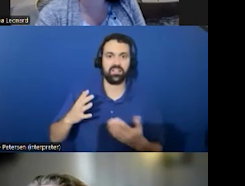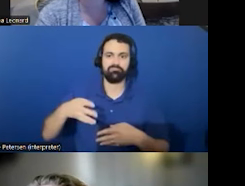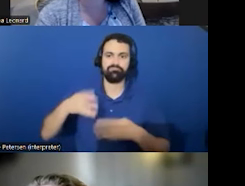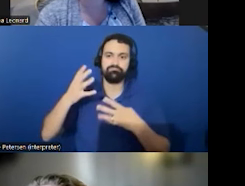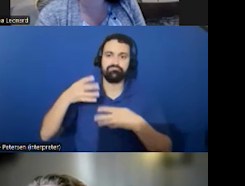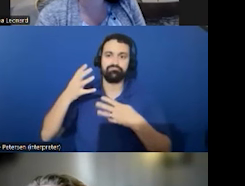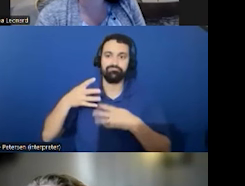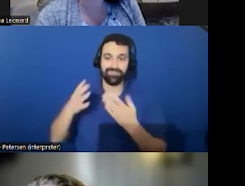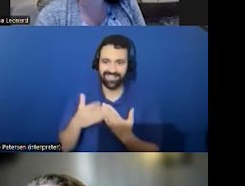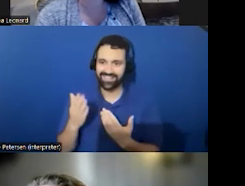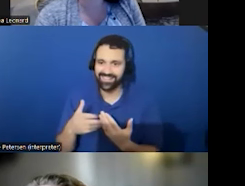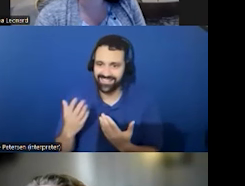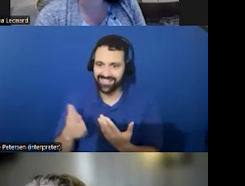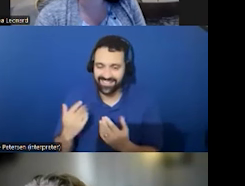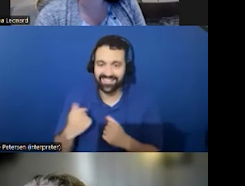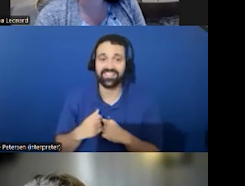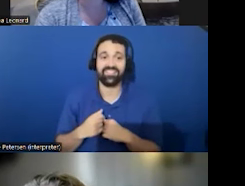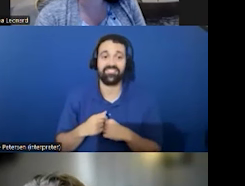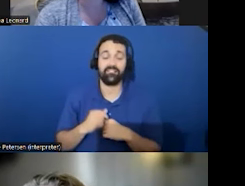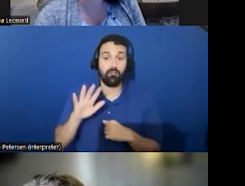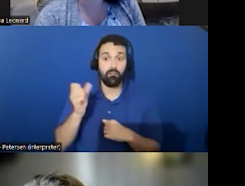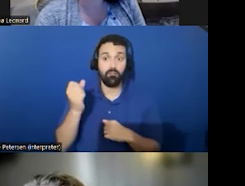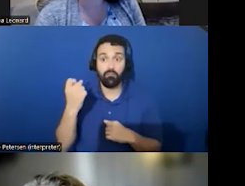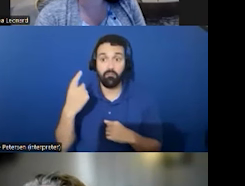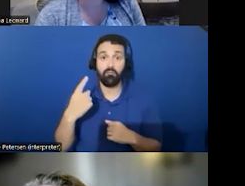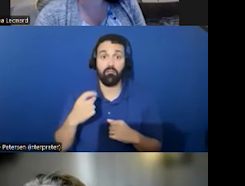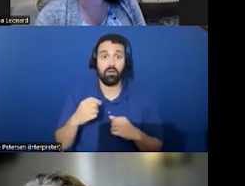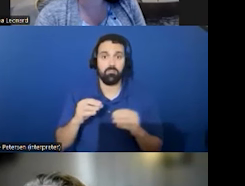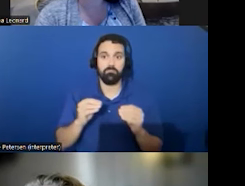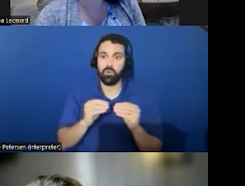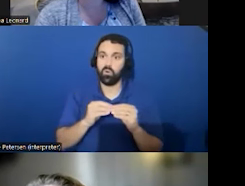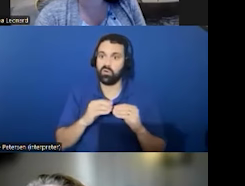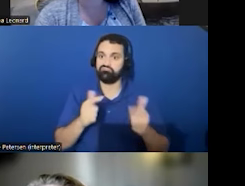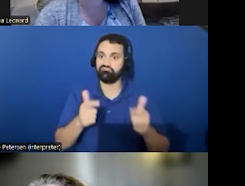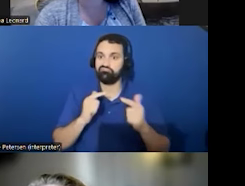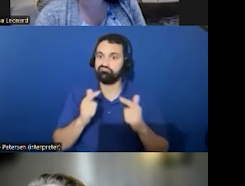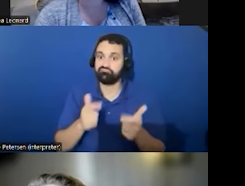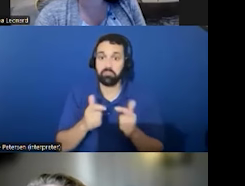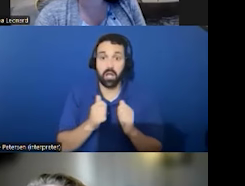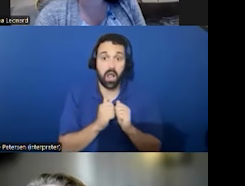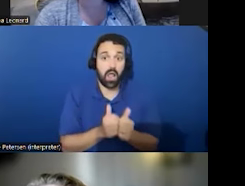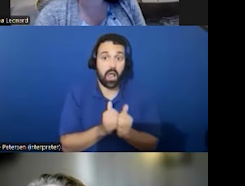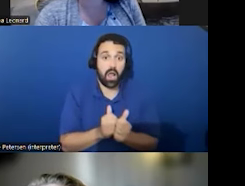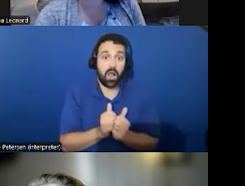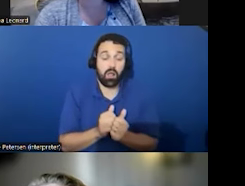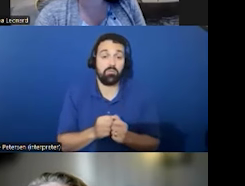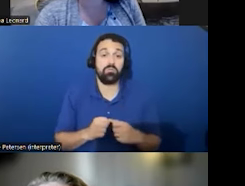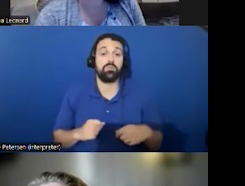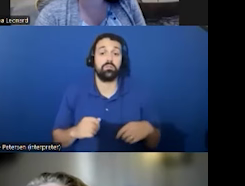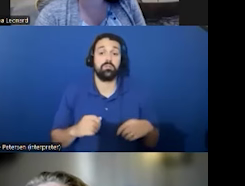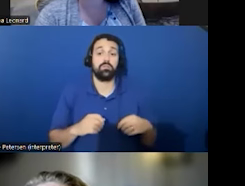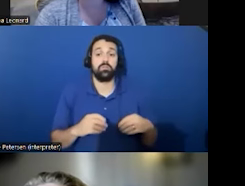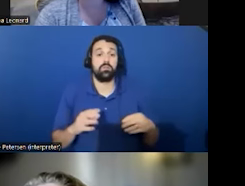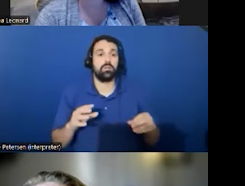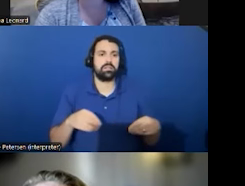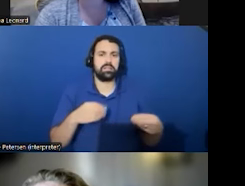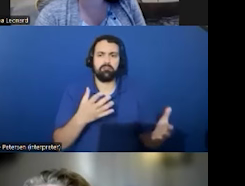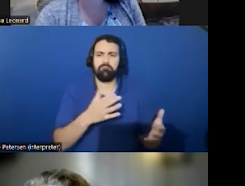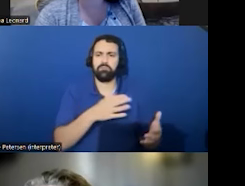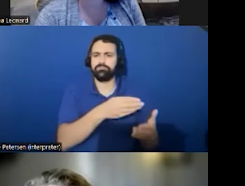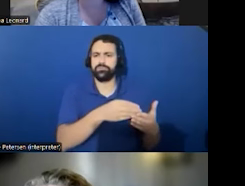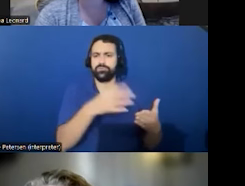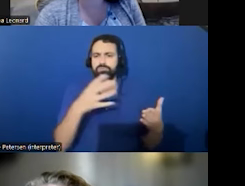that makes these much more interactive and useful is to give students alternate means